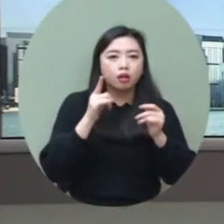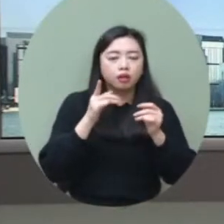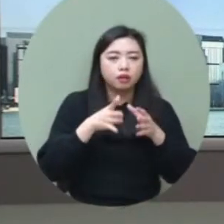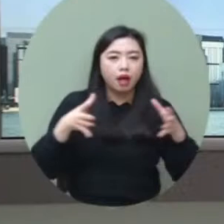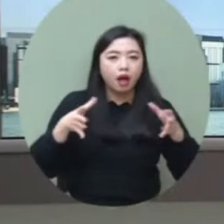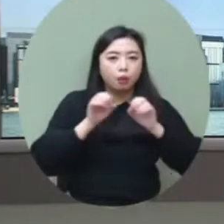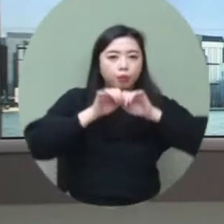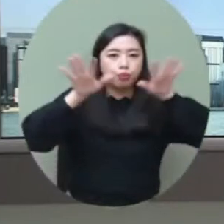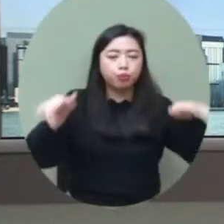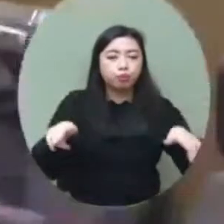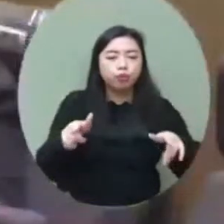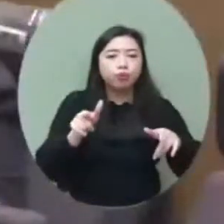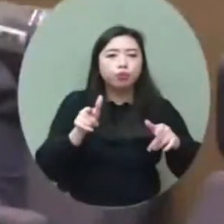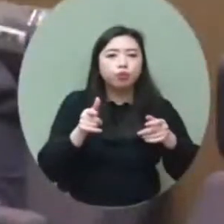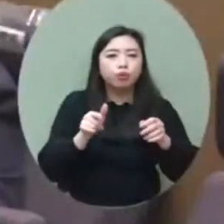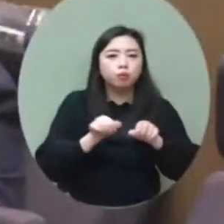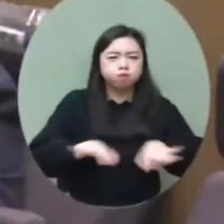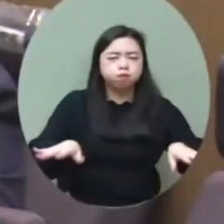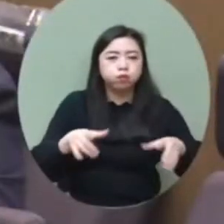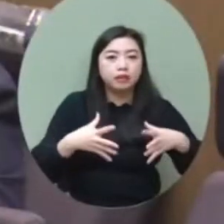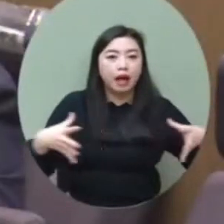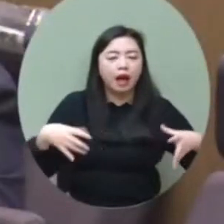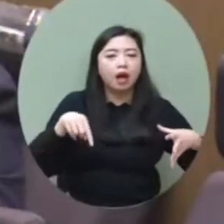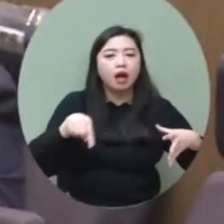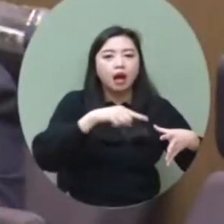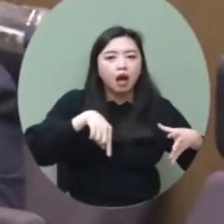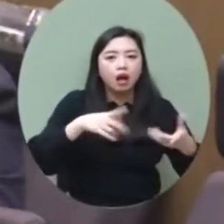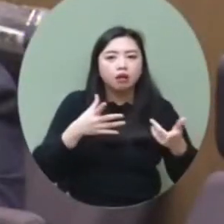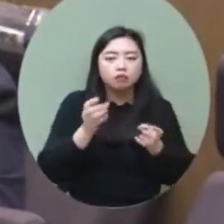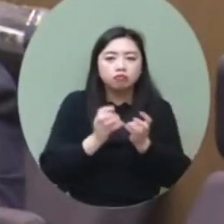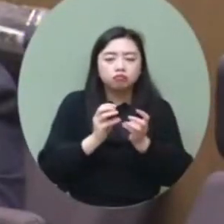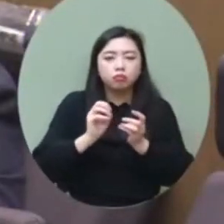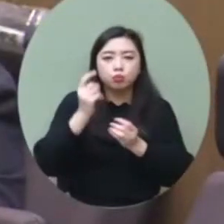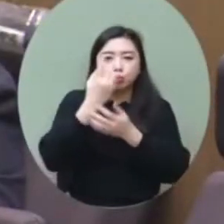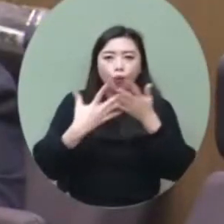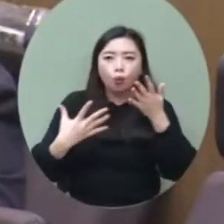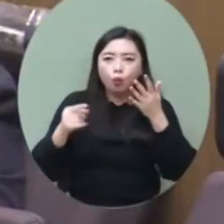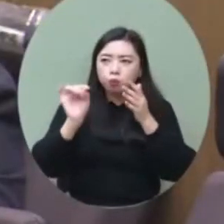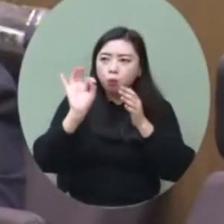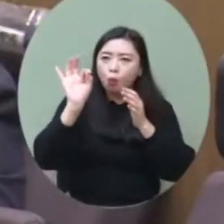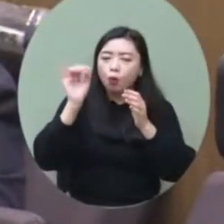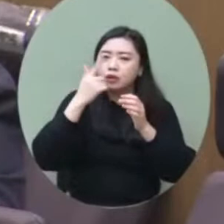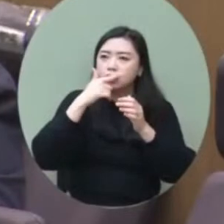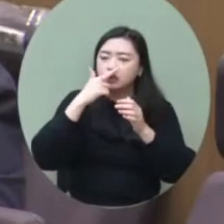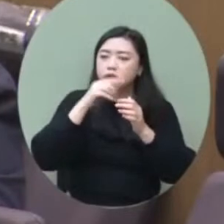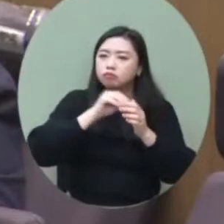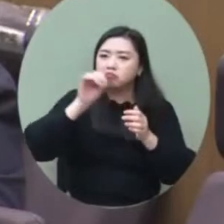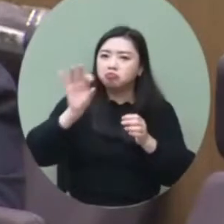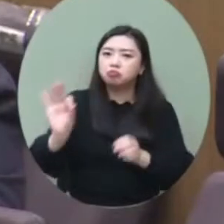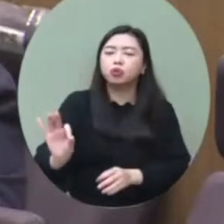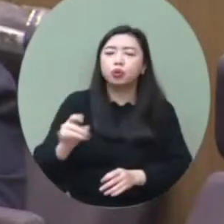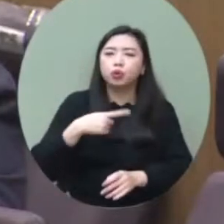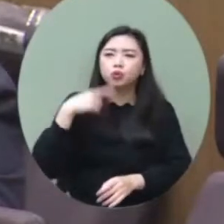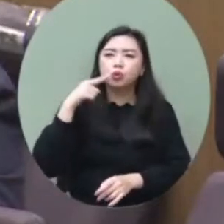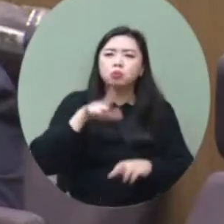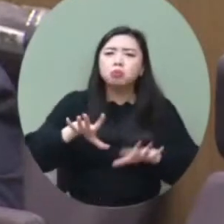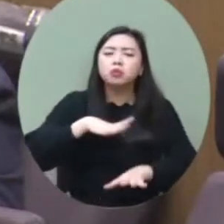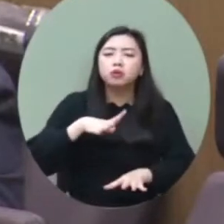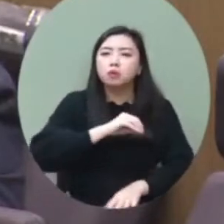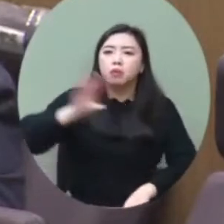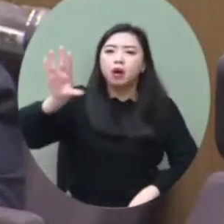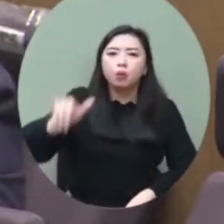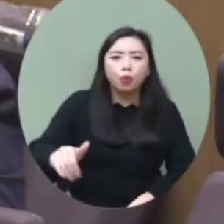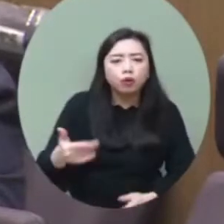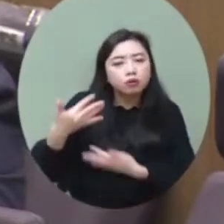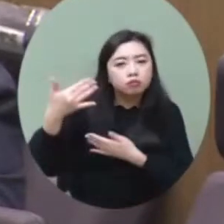announcing major outbreaks, and there were no updates to clusters on the website. I'd like to know